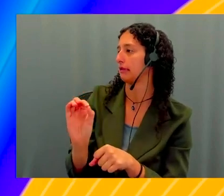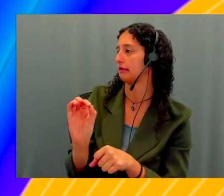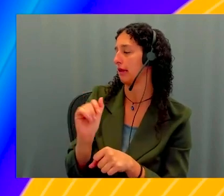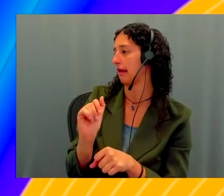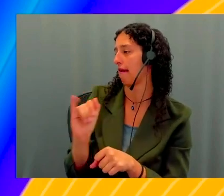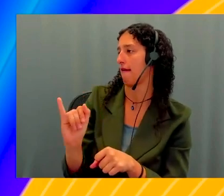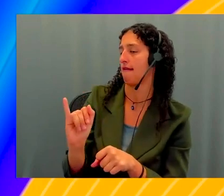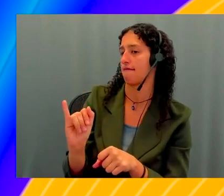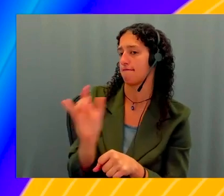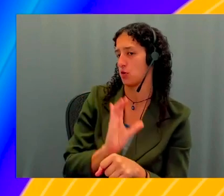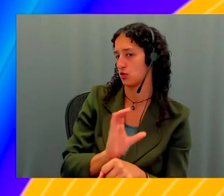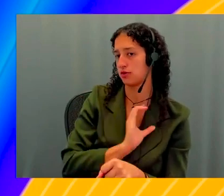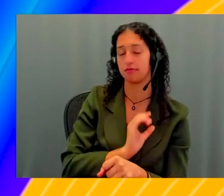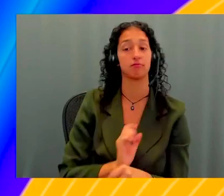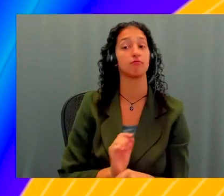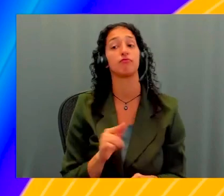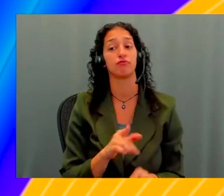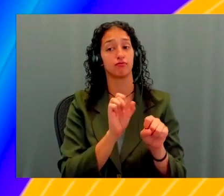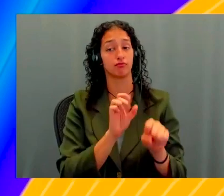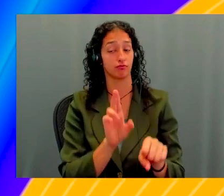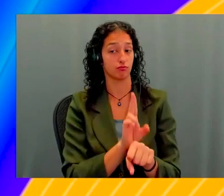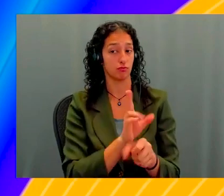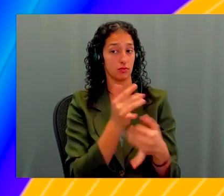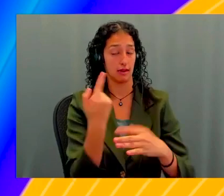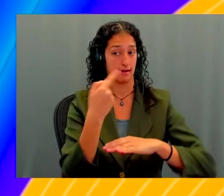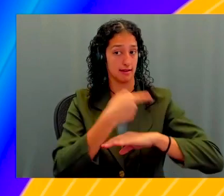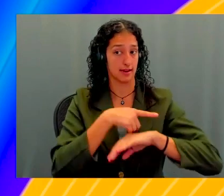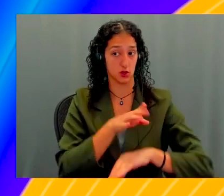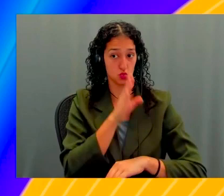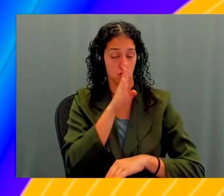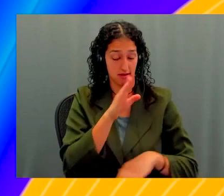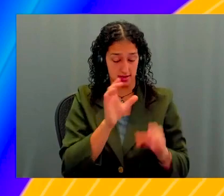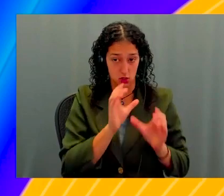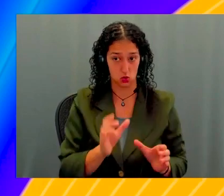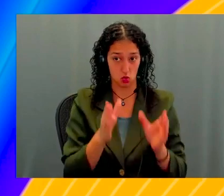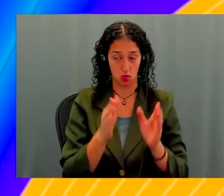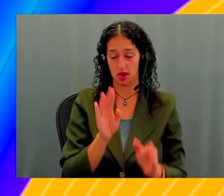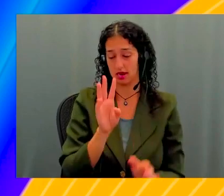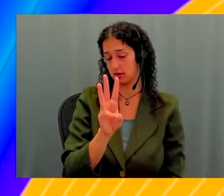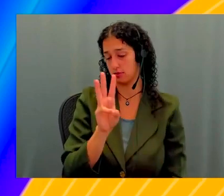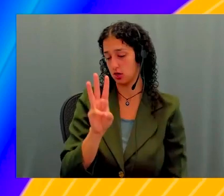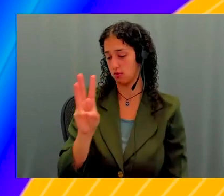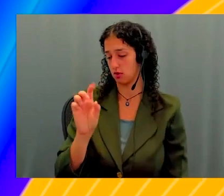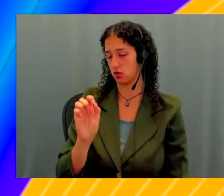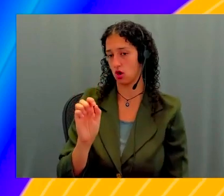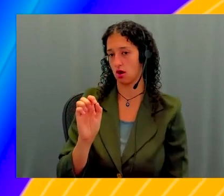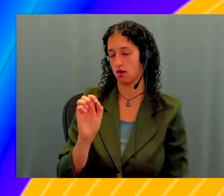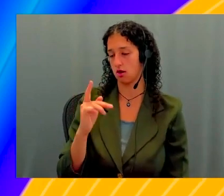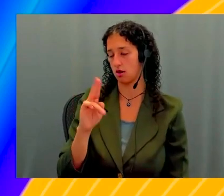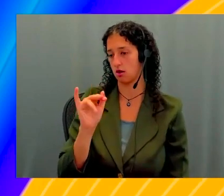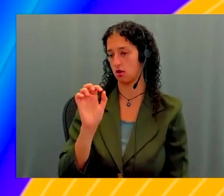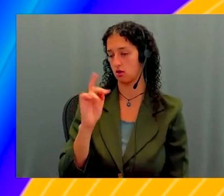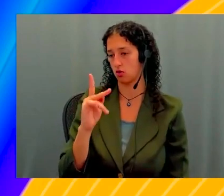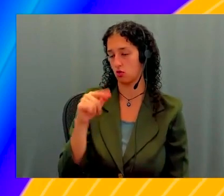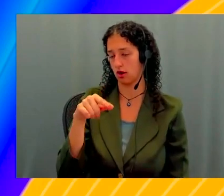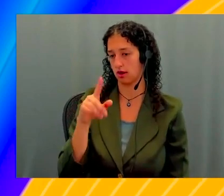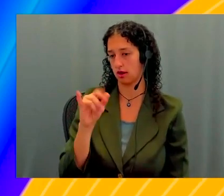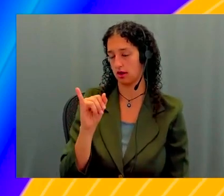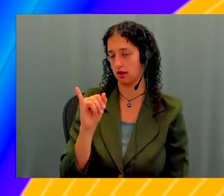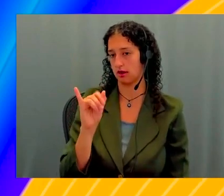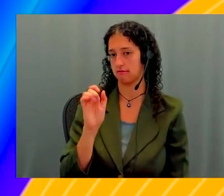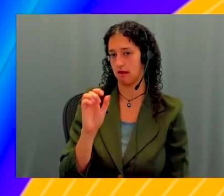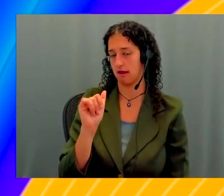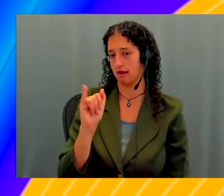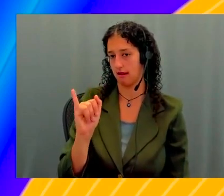so you can use it today directly as a consumer at www.krikey.ai. So anyone can come in and animate a